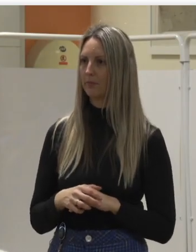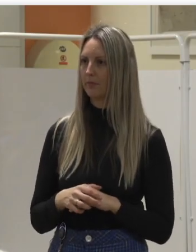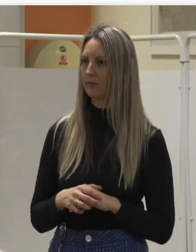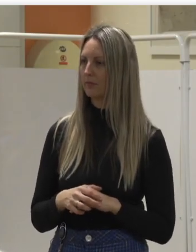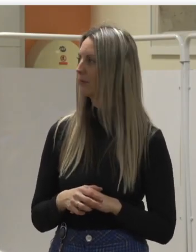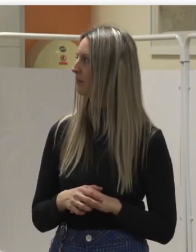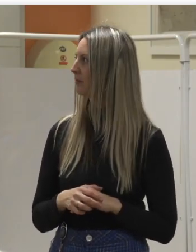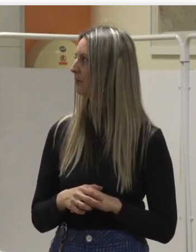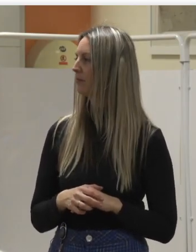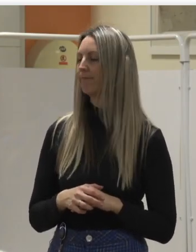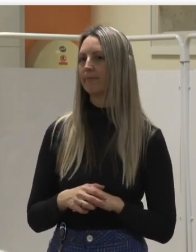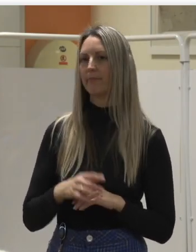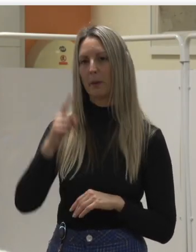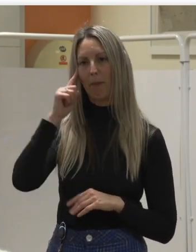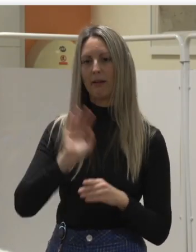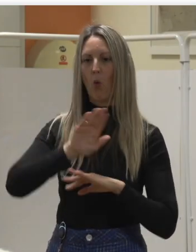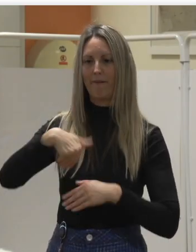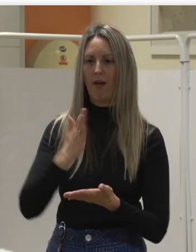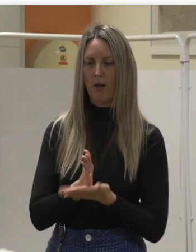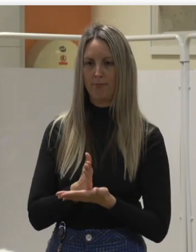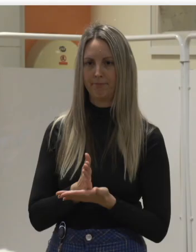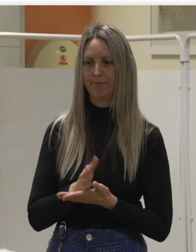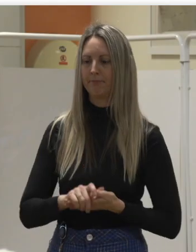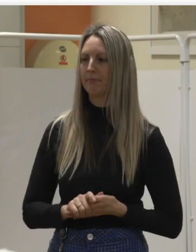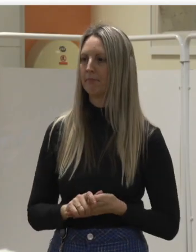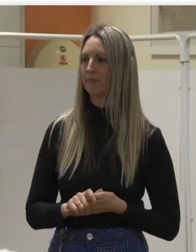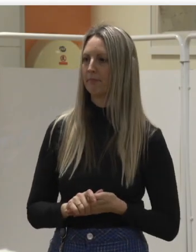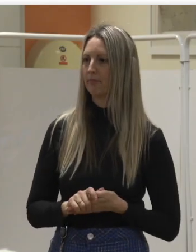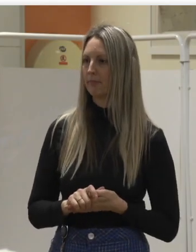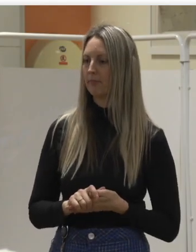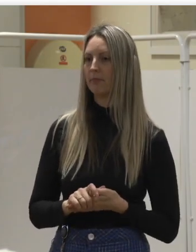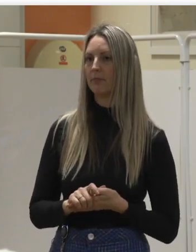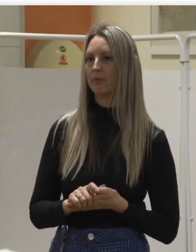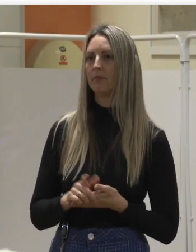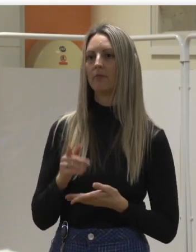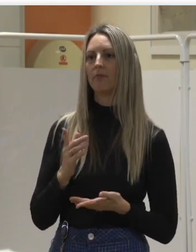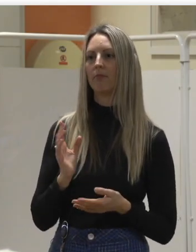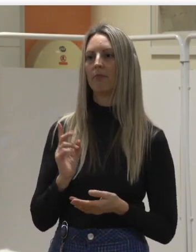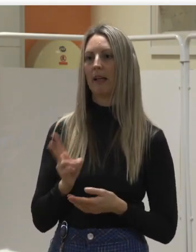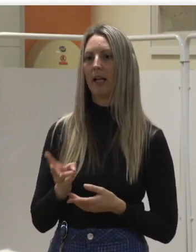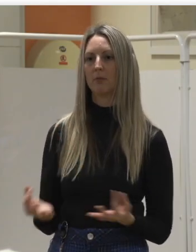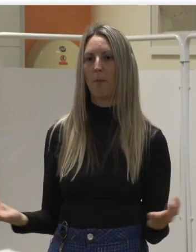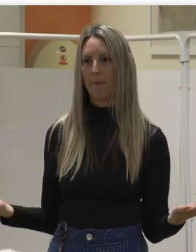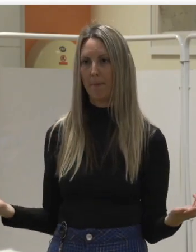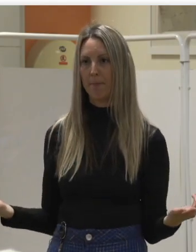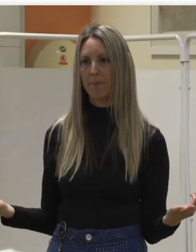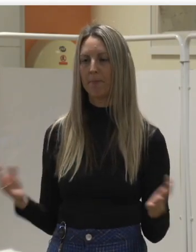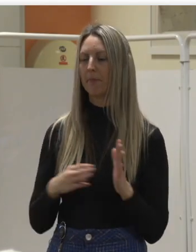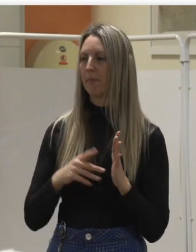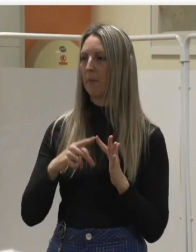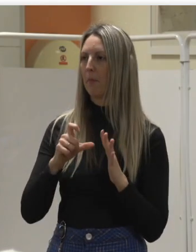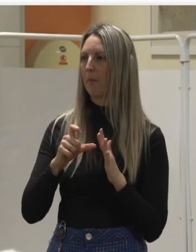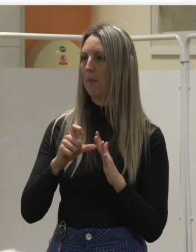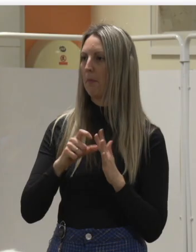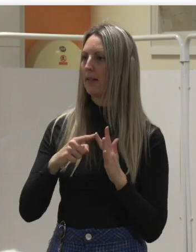Another one is mind over matter. I spoke to you about meditation. So how meditation helps?